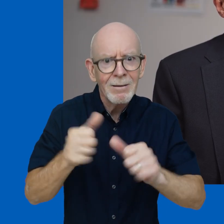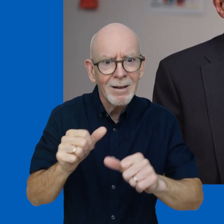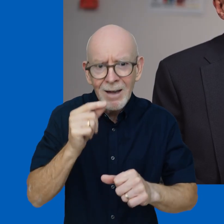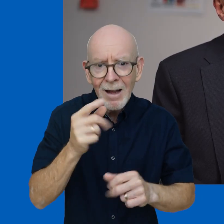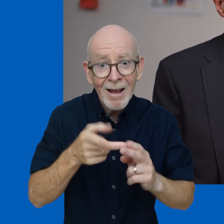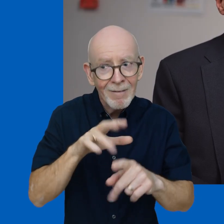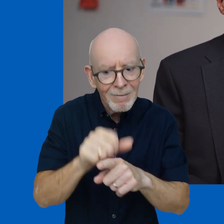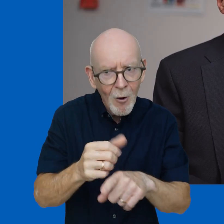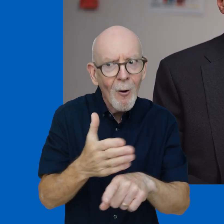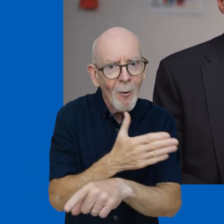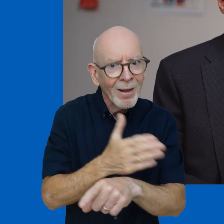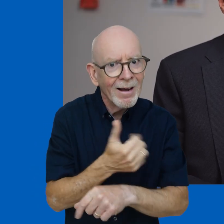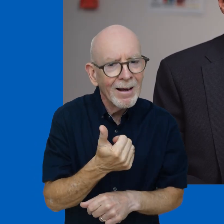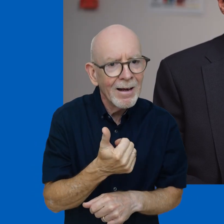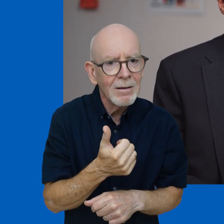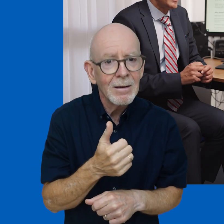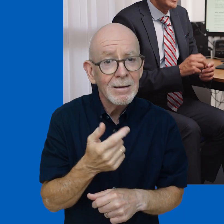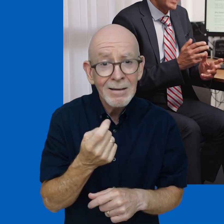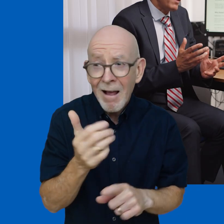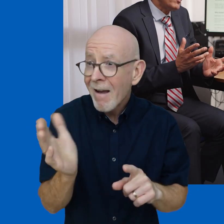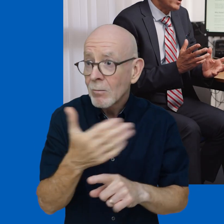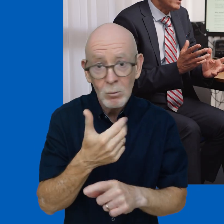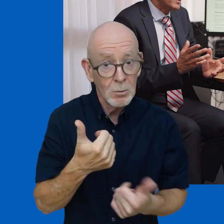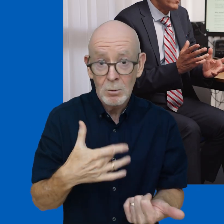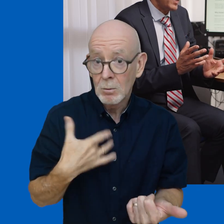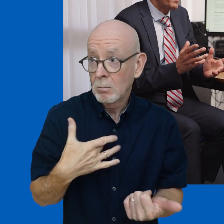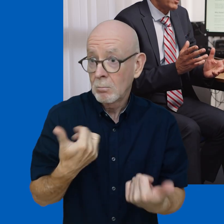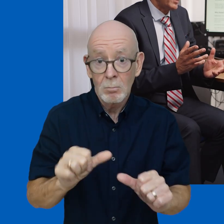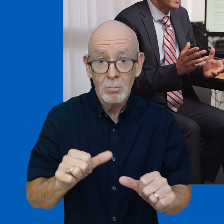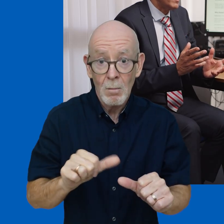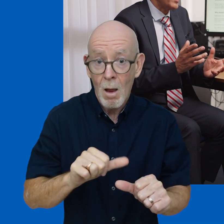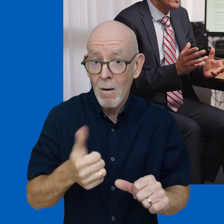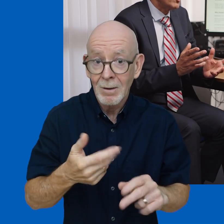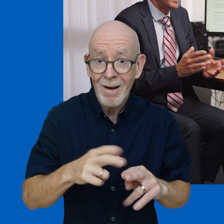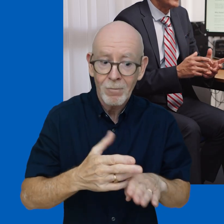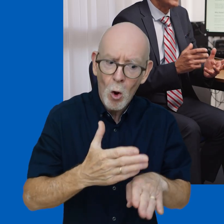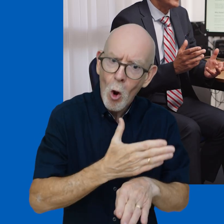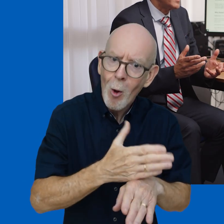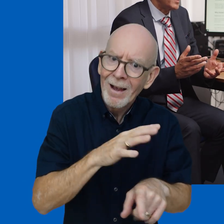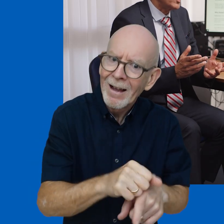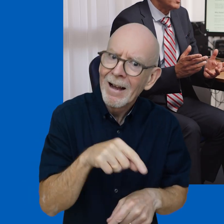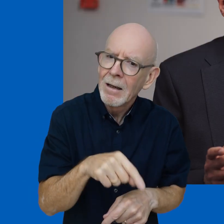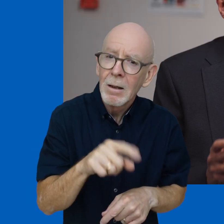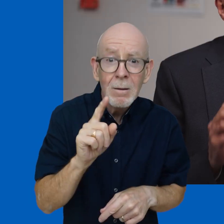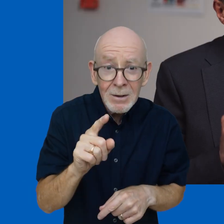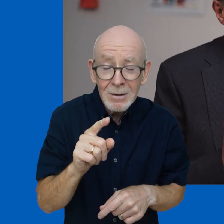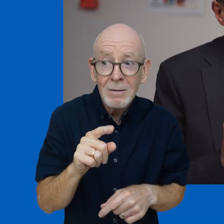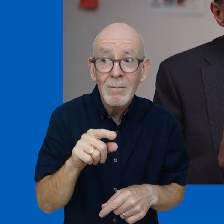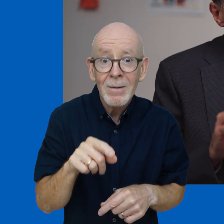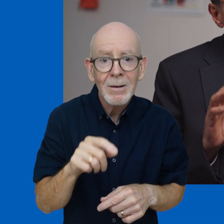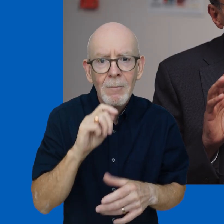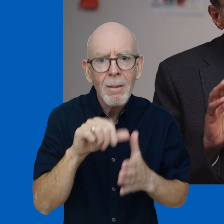curable, especially if diagnosed early. Nearly everyone survives bowel cancer if diagnosed at the earliest stage.